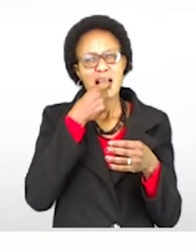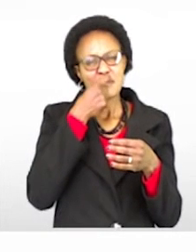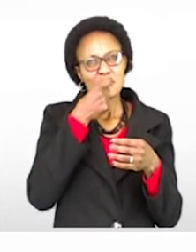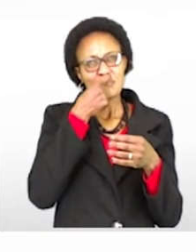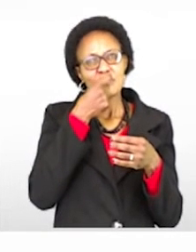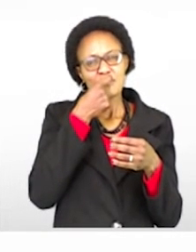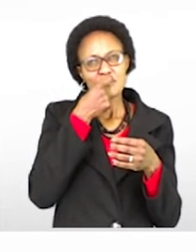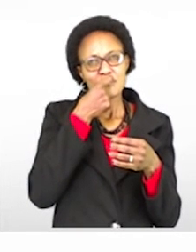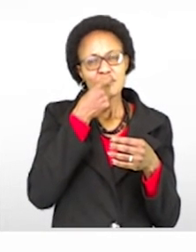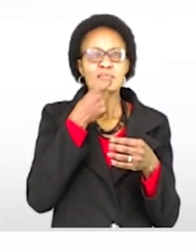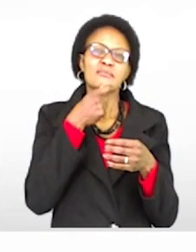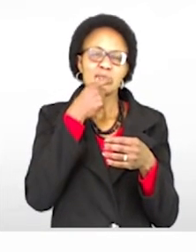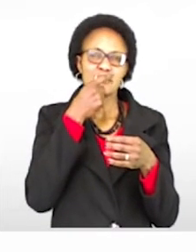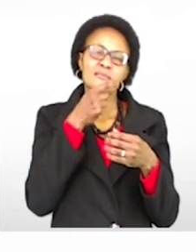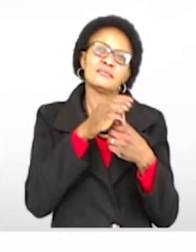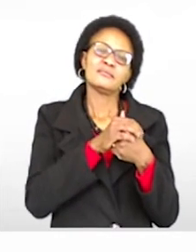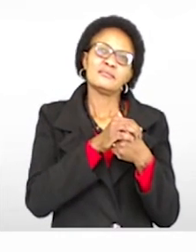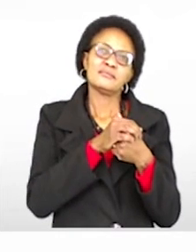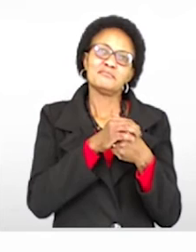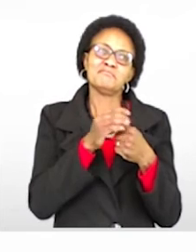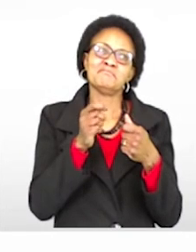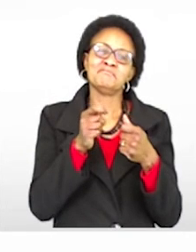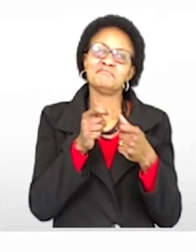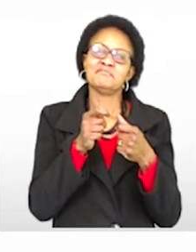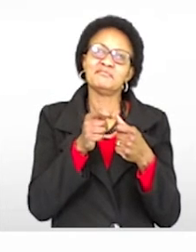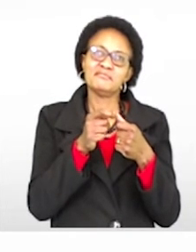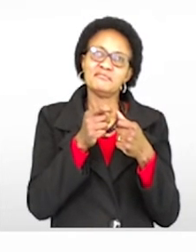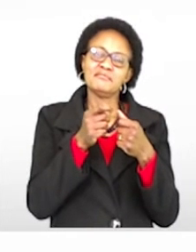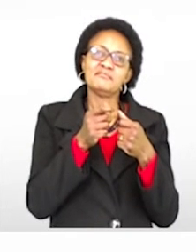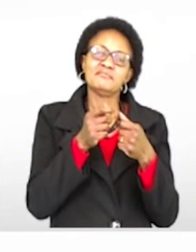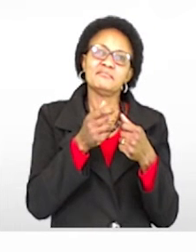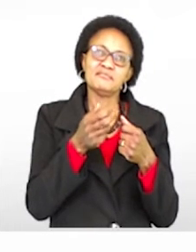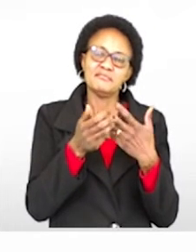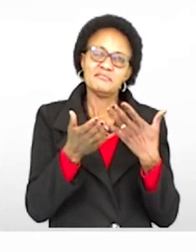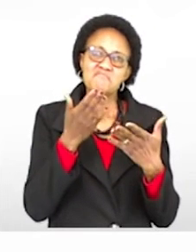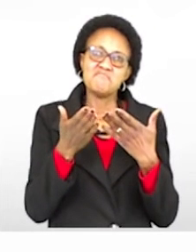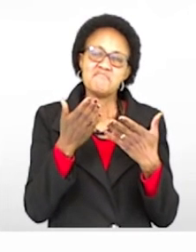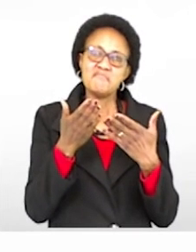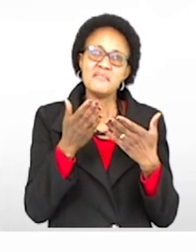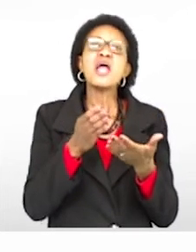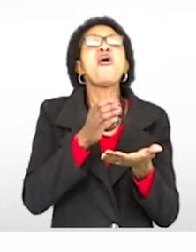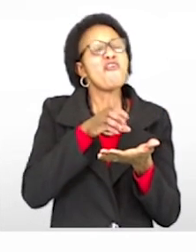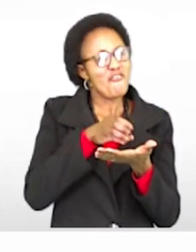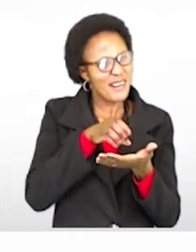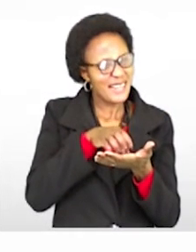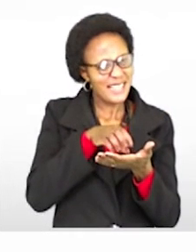like raisin-covered cinnamon buns, and maybe even